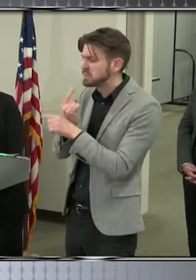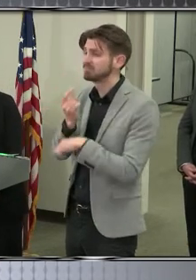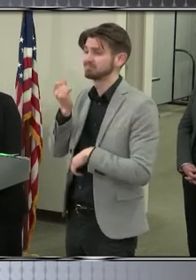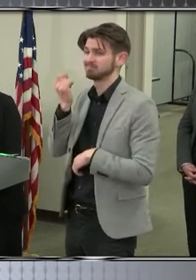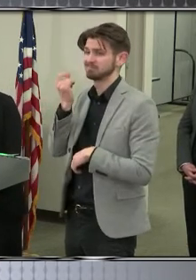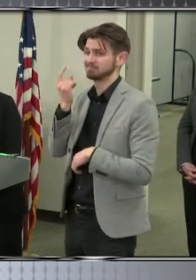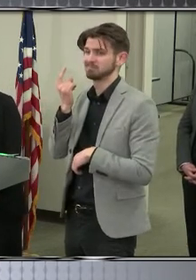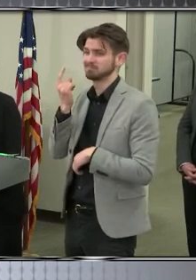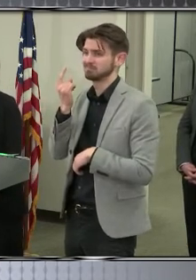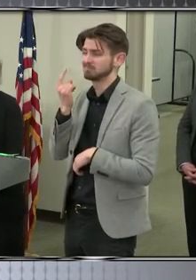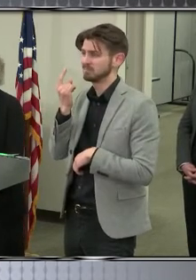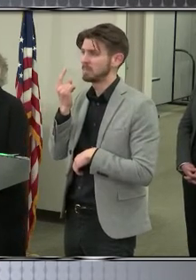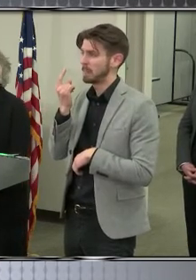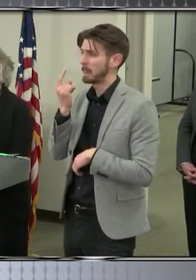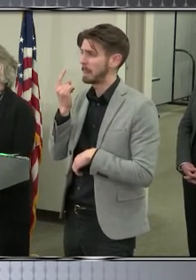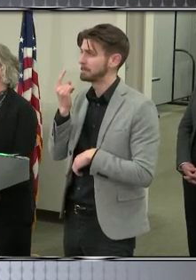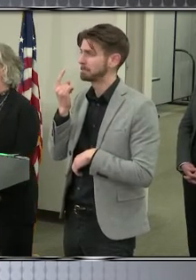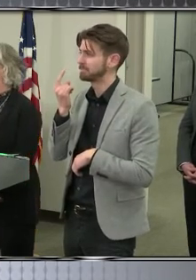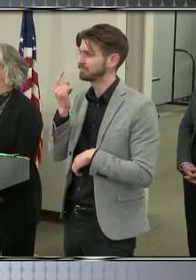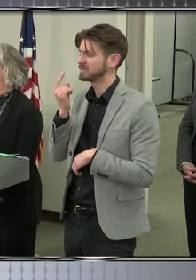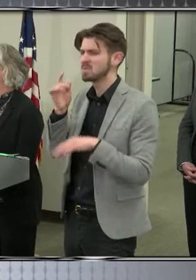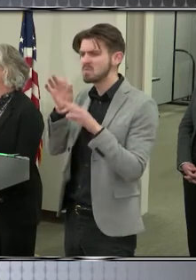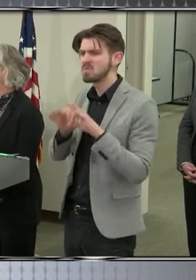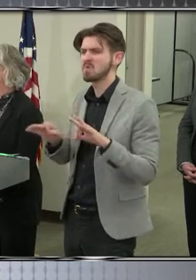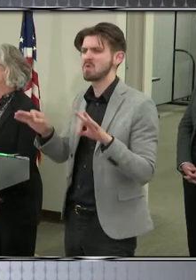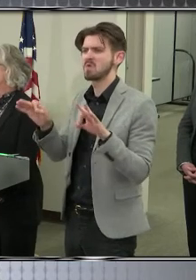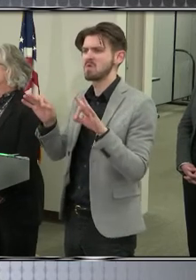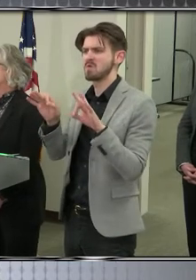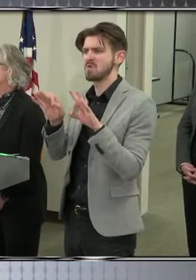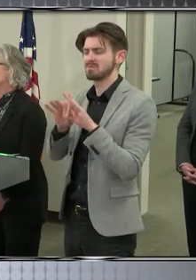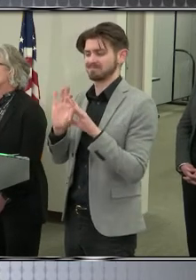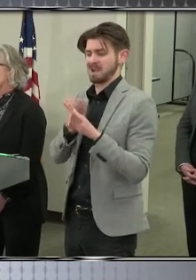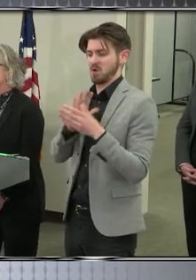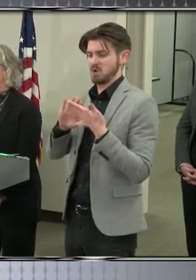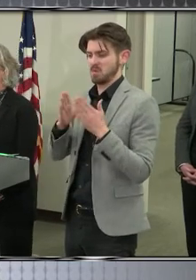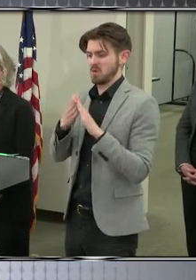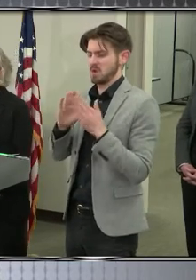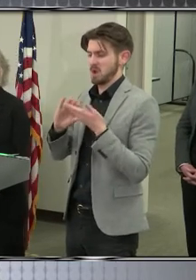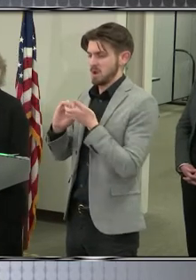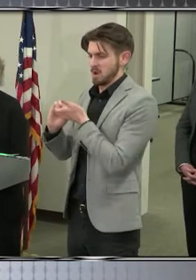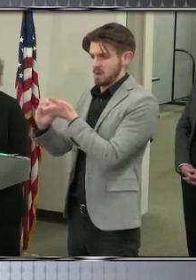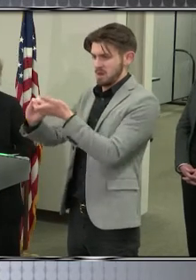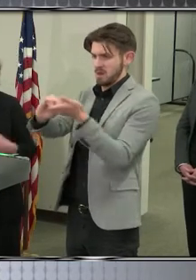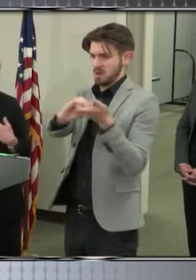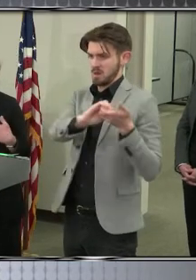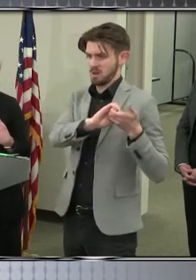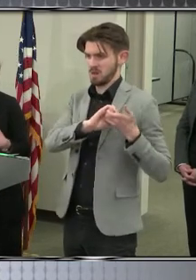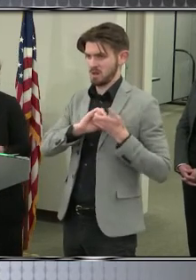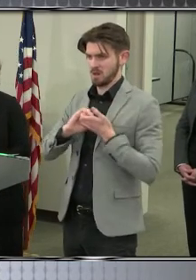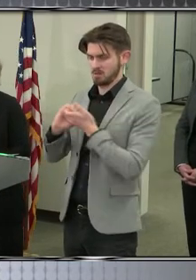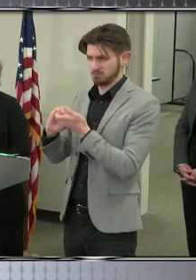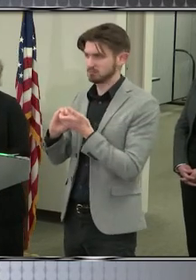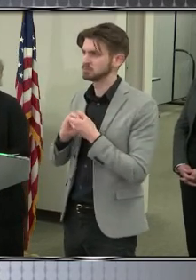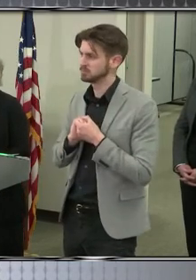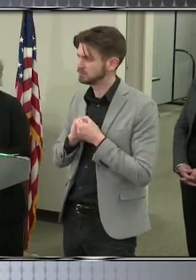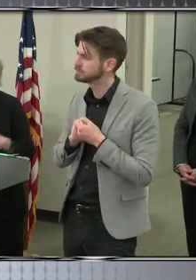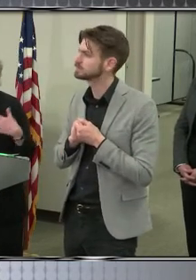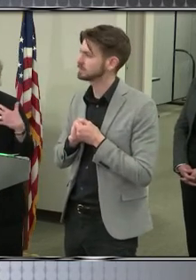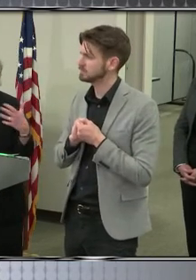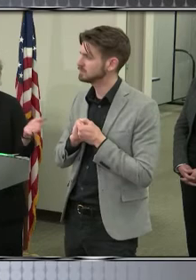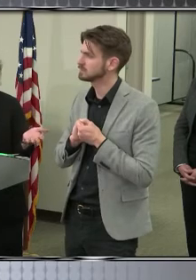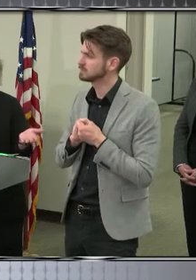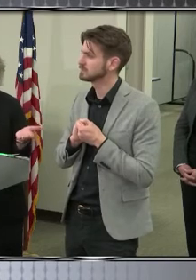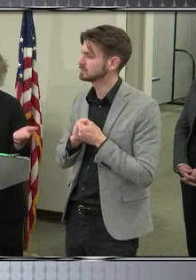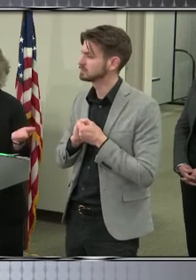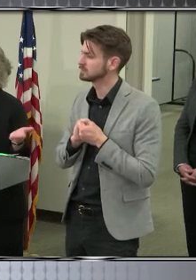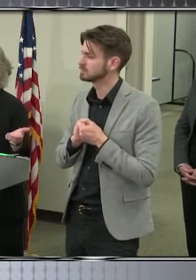play. I think it's really important that we come together as a community and realize that when we do have an illness, we're going to